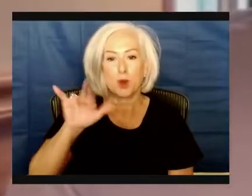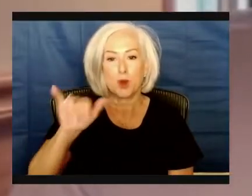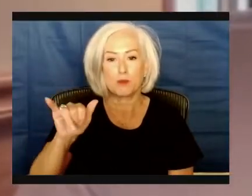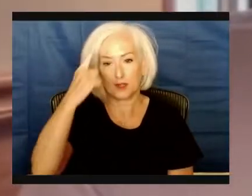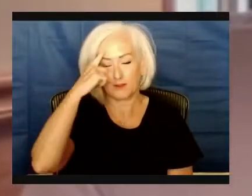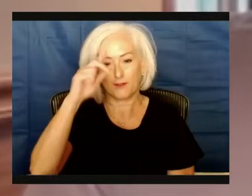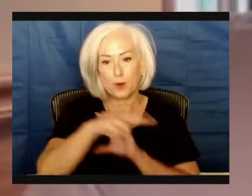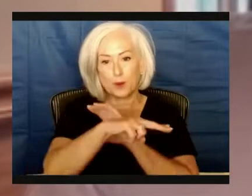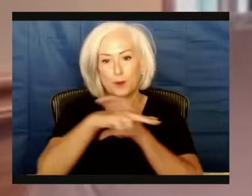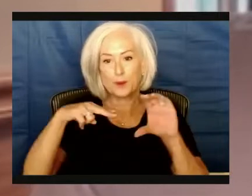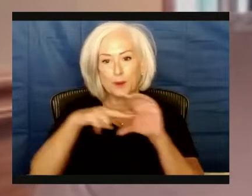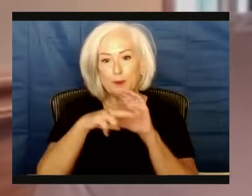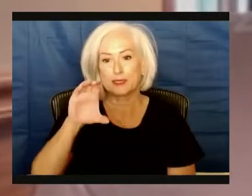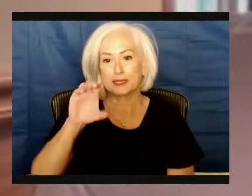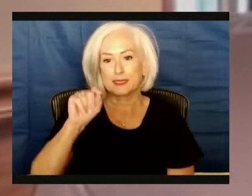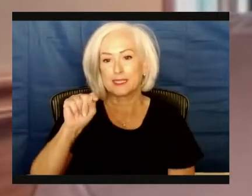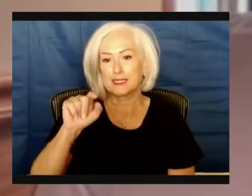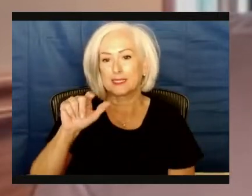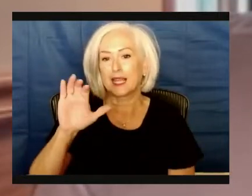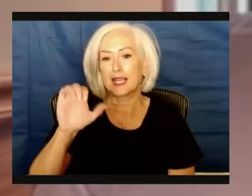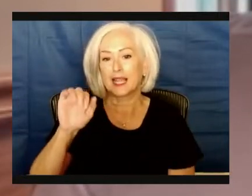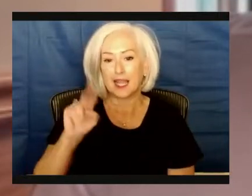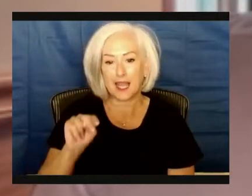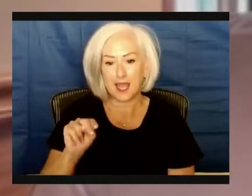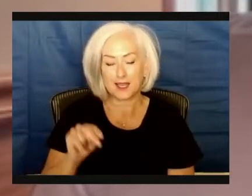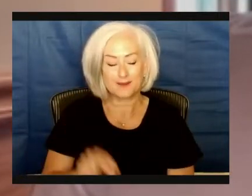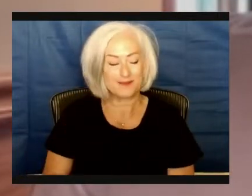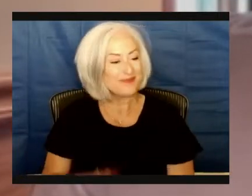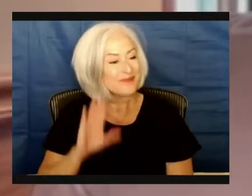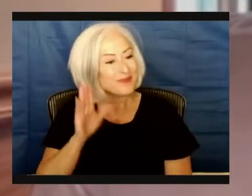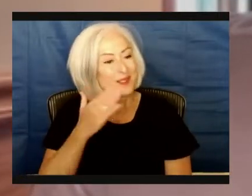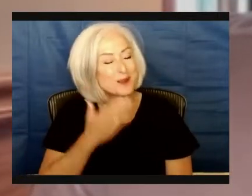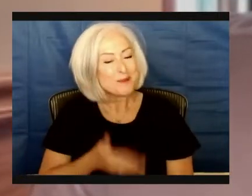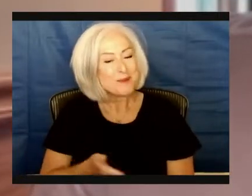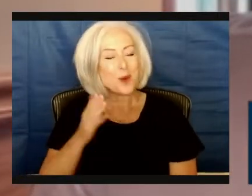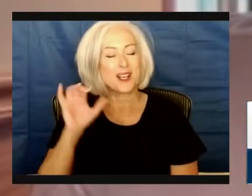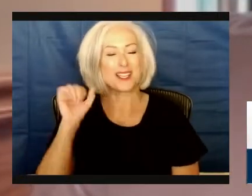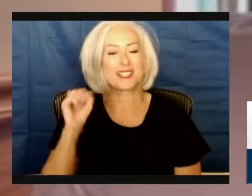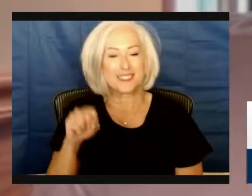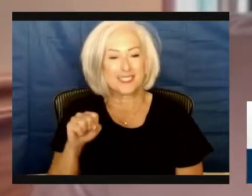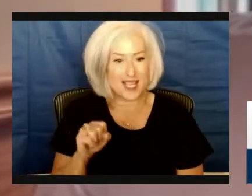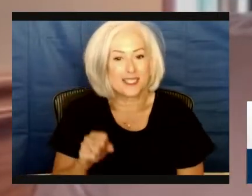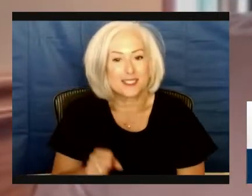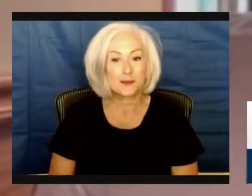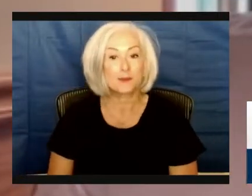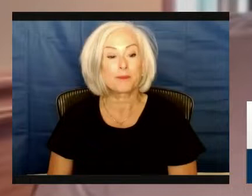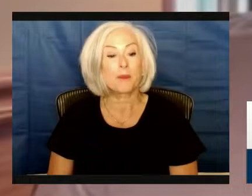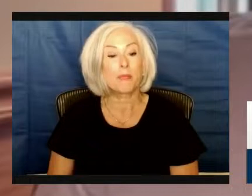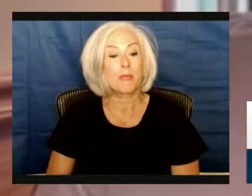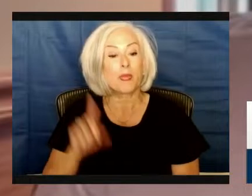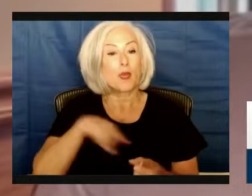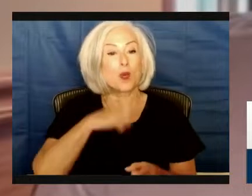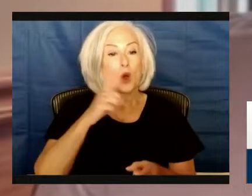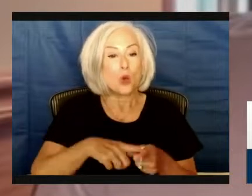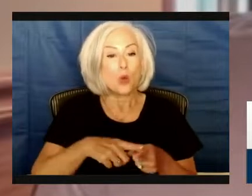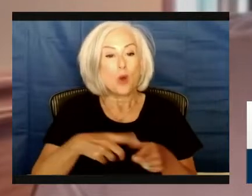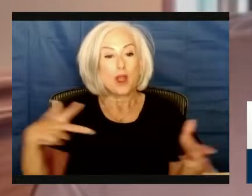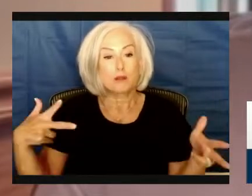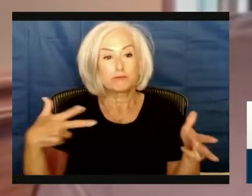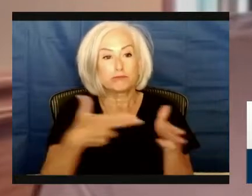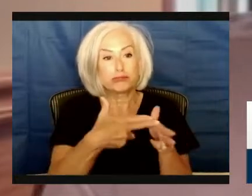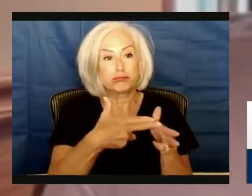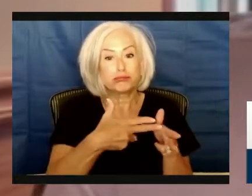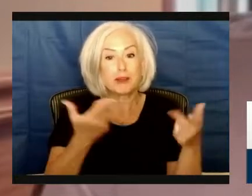Good morning. Yes, I was. So when the crash happened, I was on the